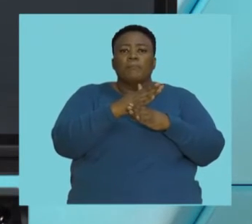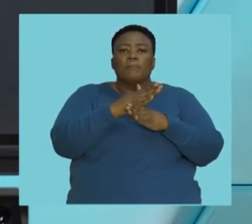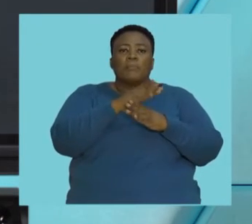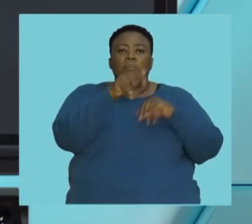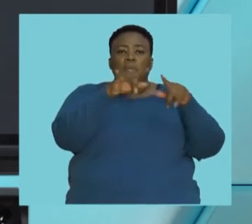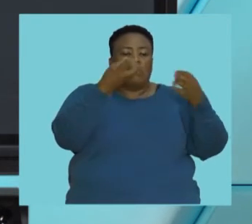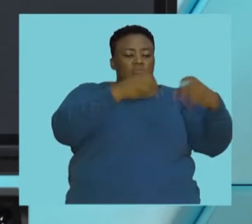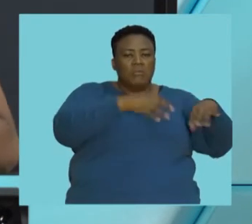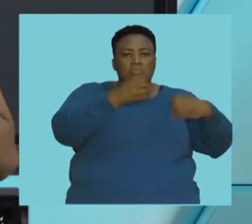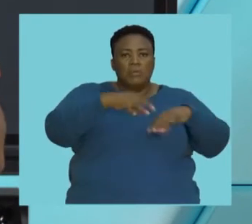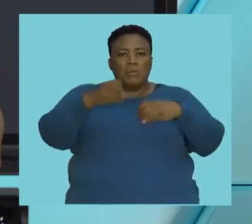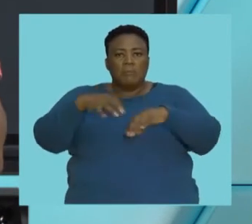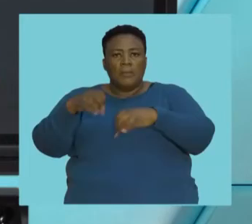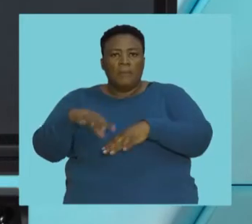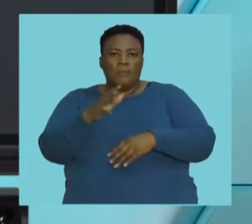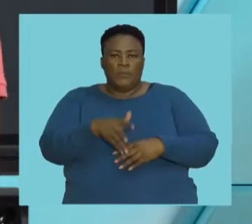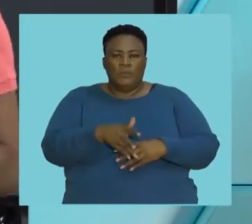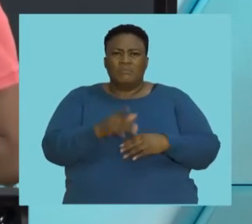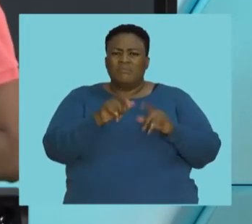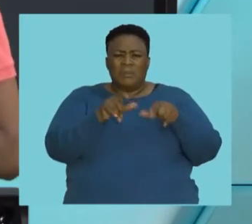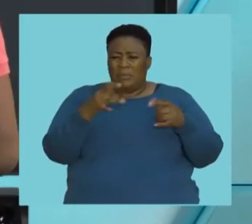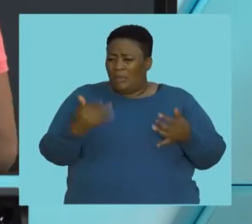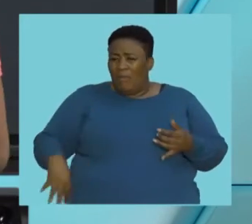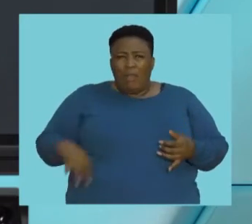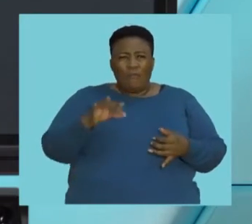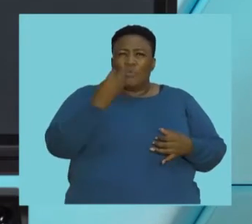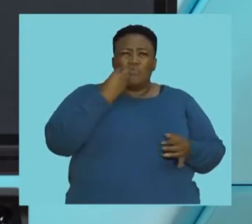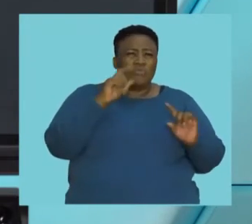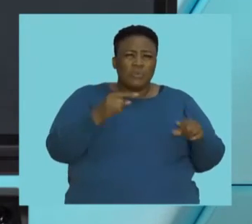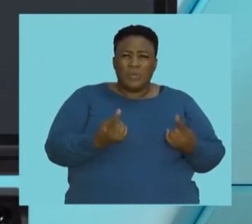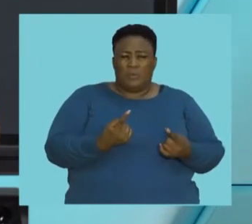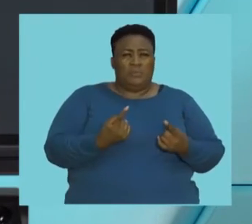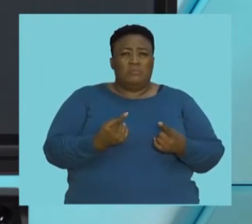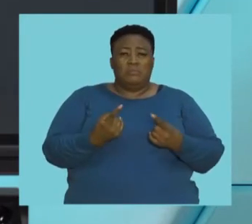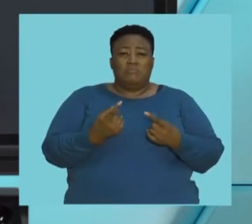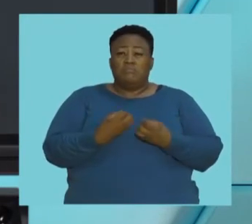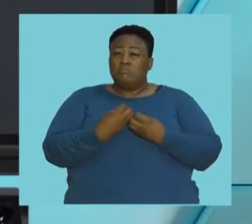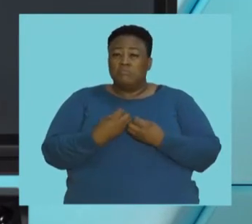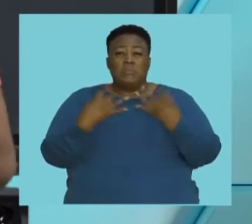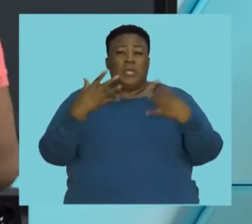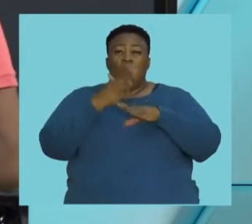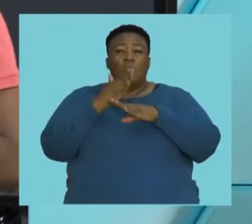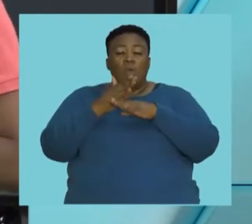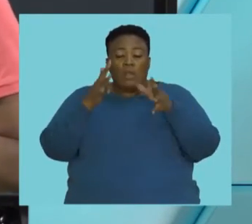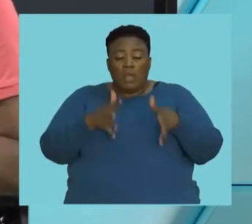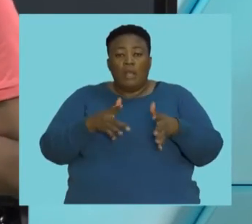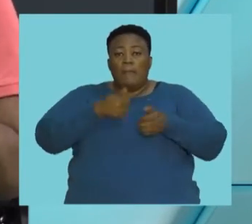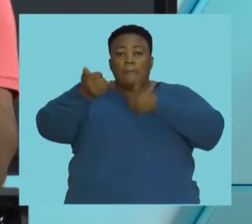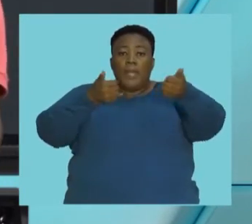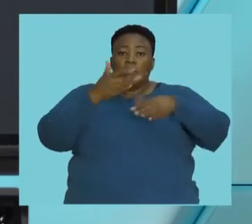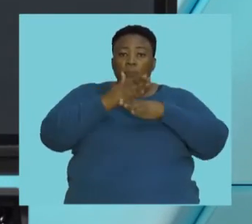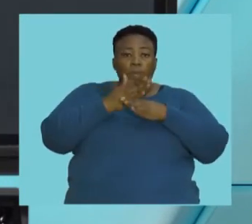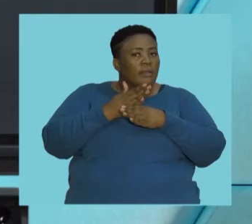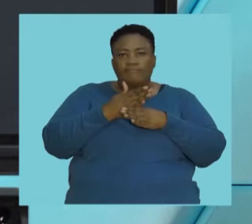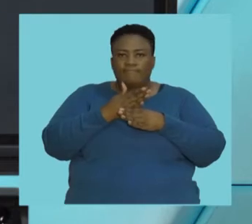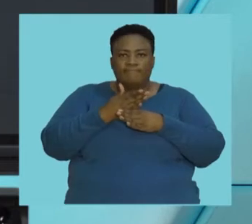the livelihoods of many people in terms of affordability. We know that there are many workers that have not been able to return to work. And so it